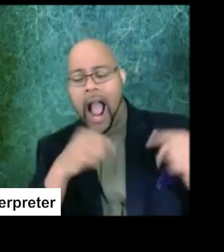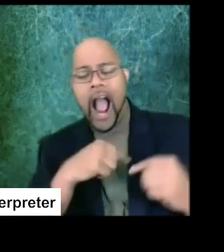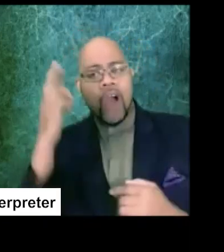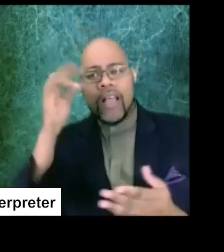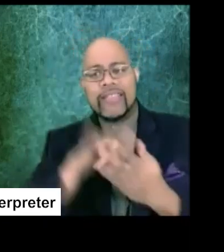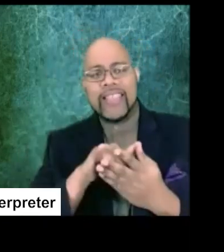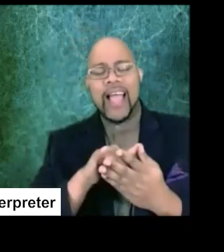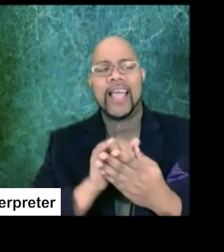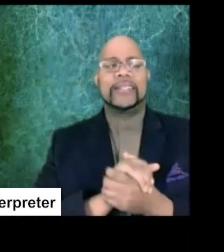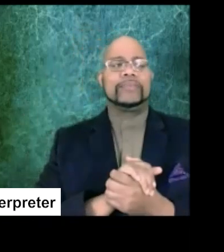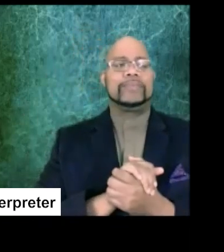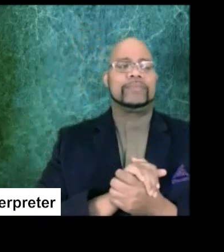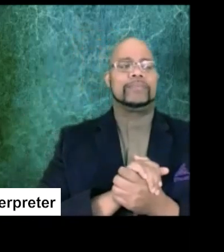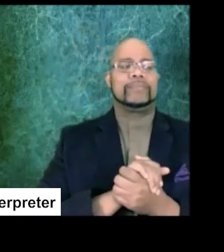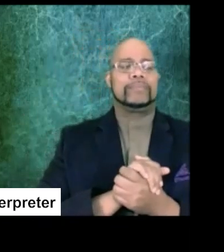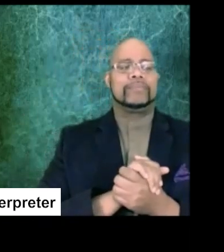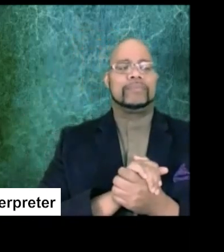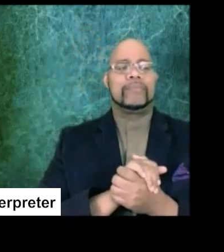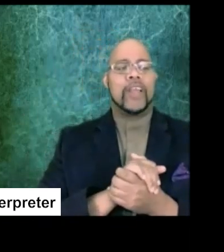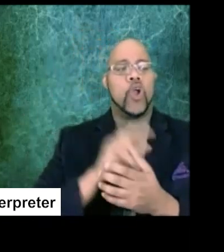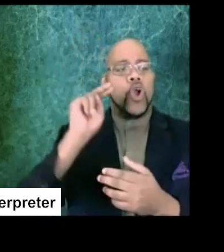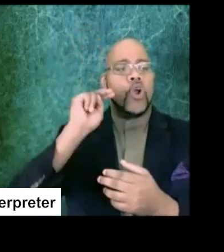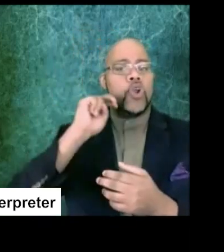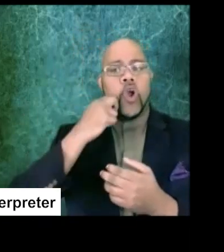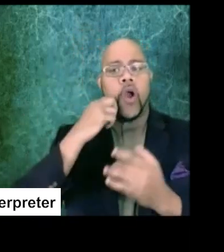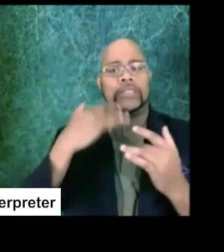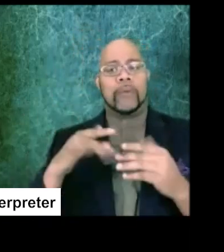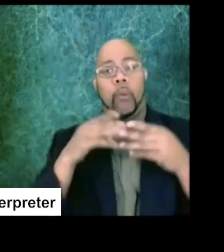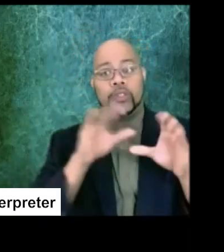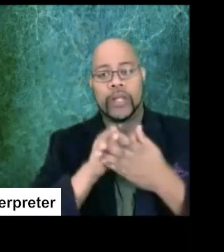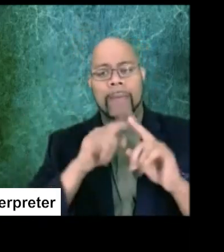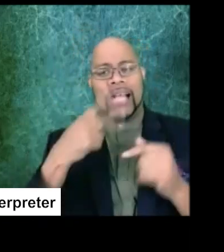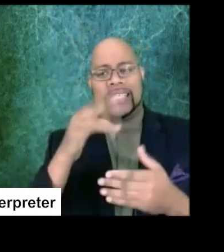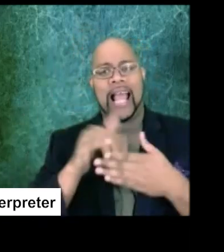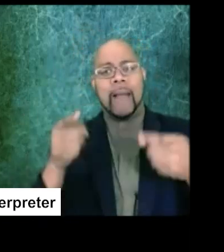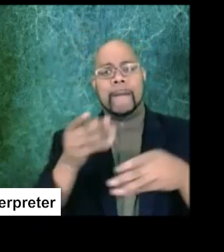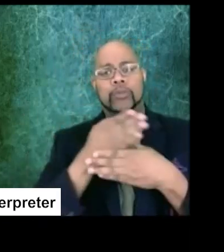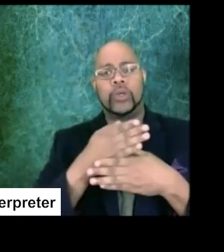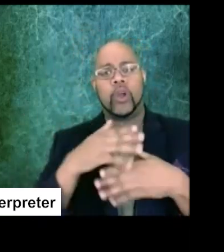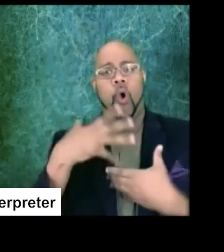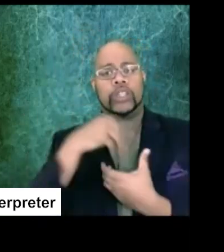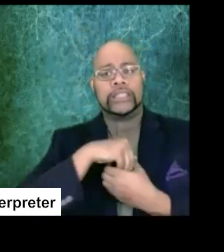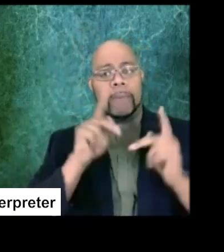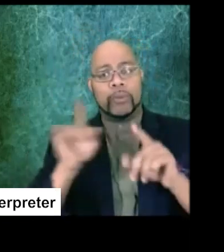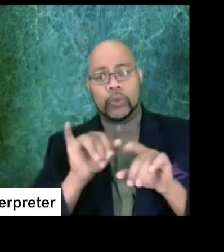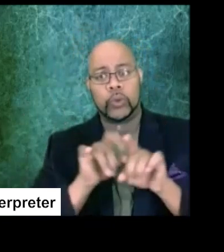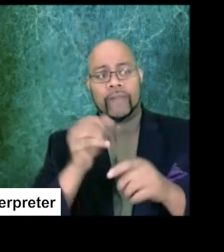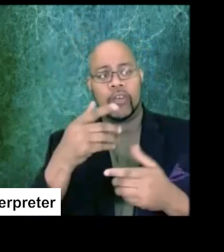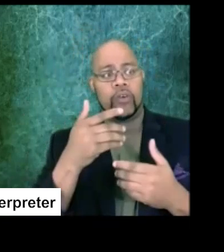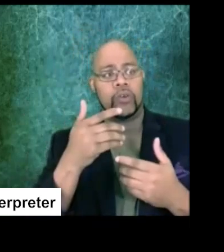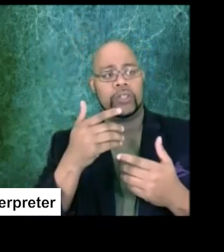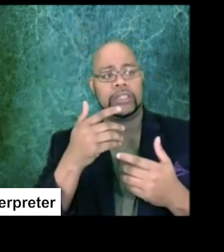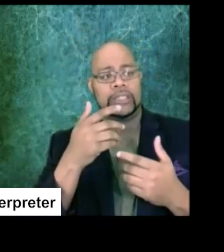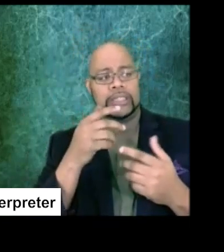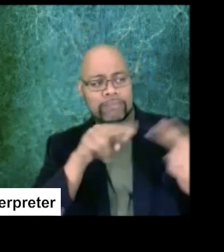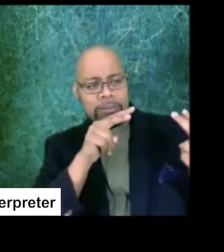neurotypical way of doing it, but I've seen it happen between autistic people too, if you're comfortable enough with each